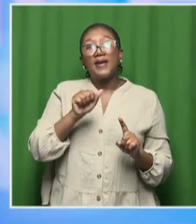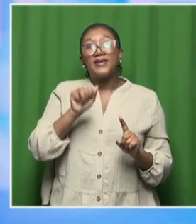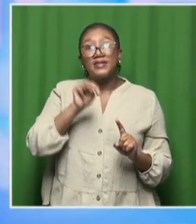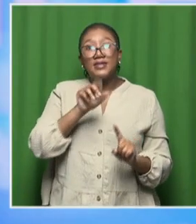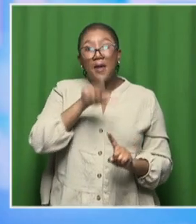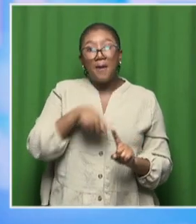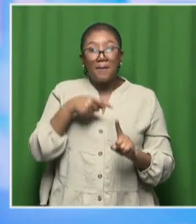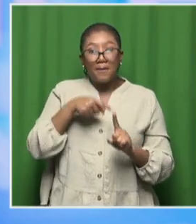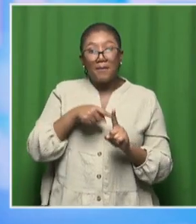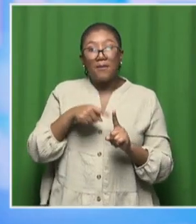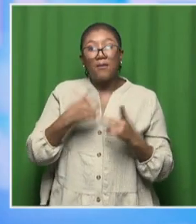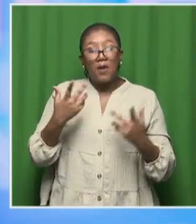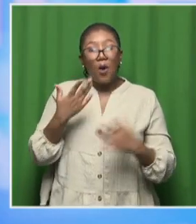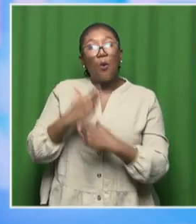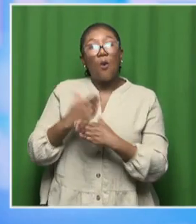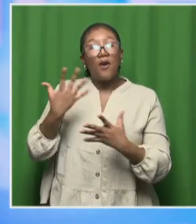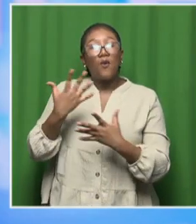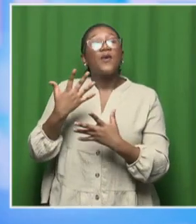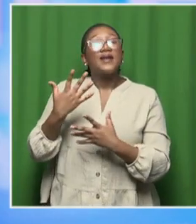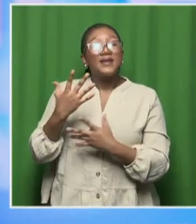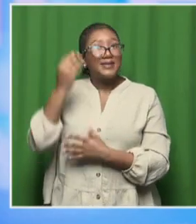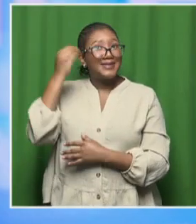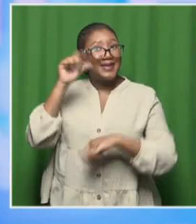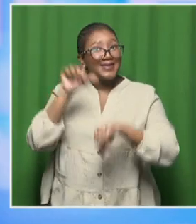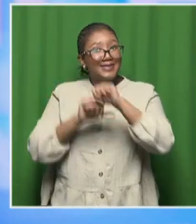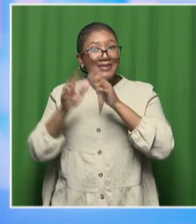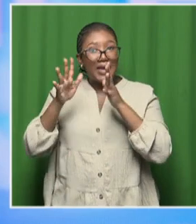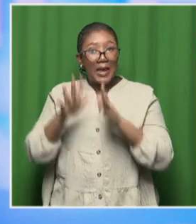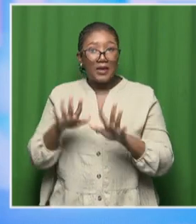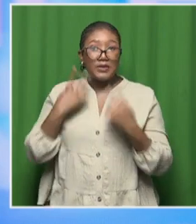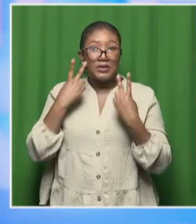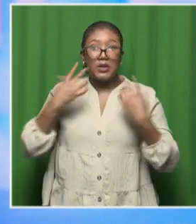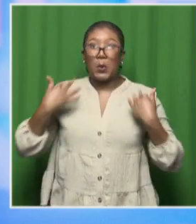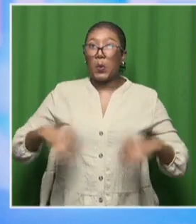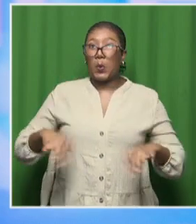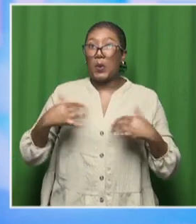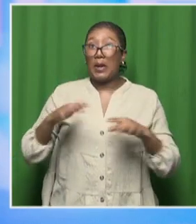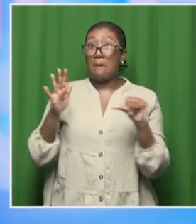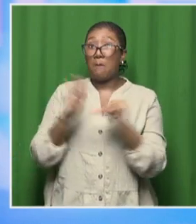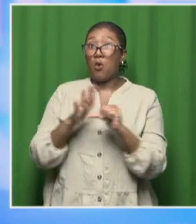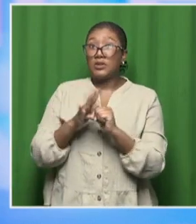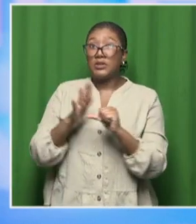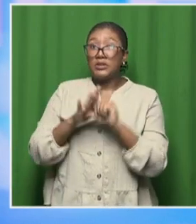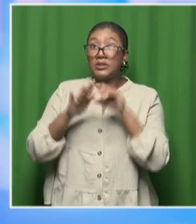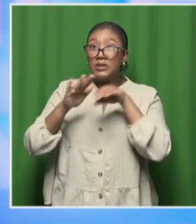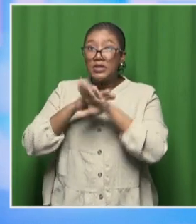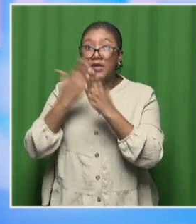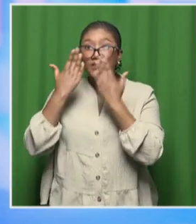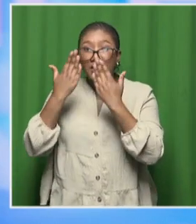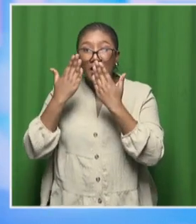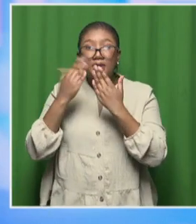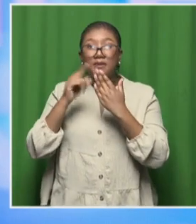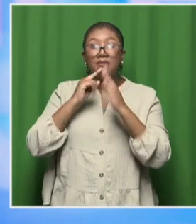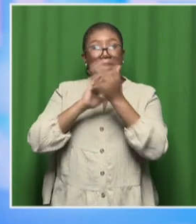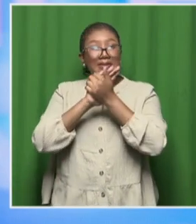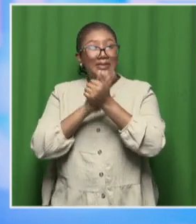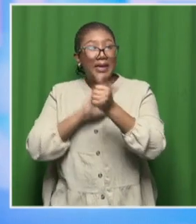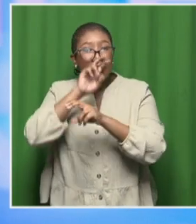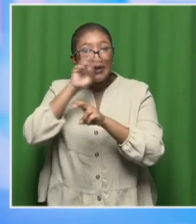Zaio, who explores data science as an exciting and lucrative career choice, and what the field entails, the